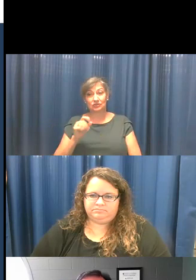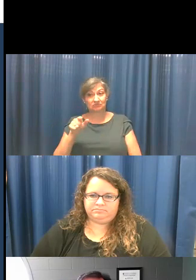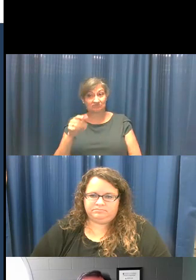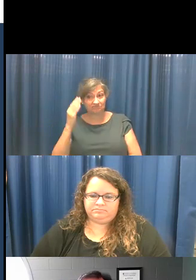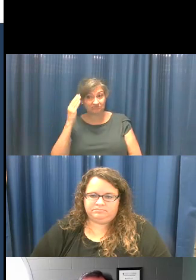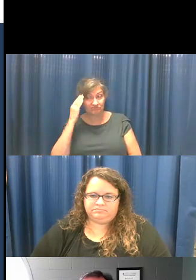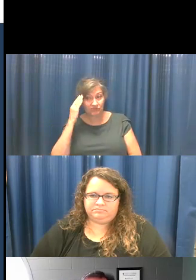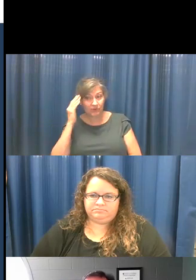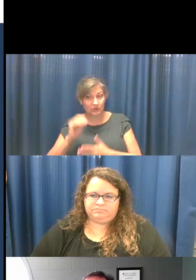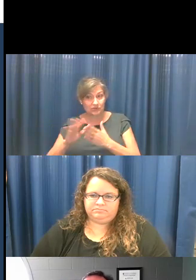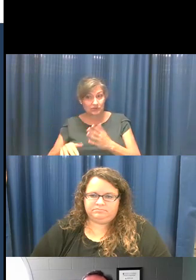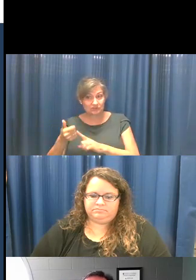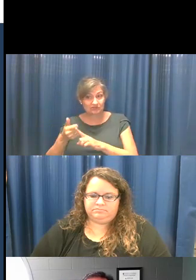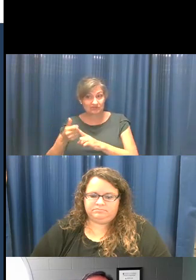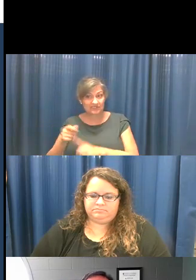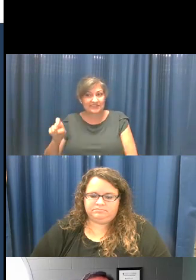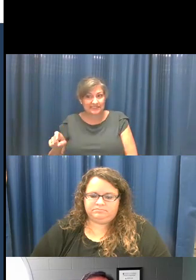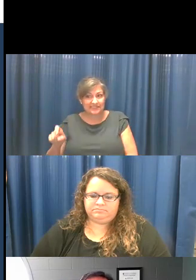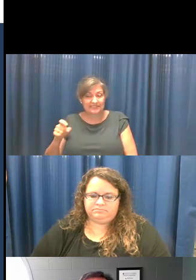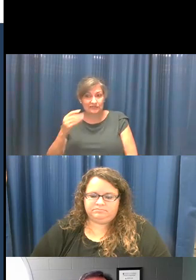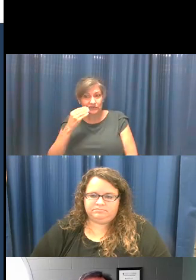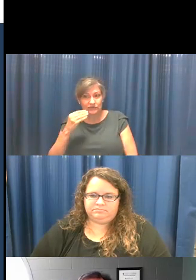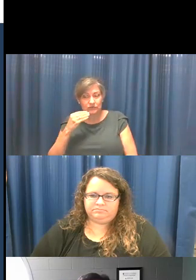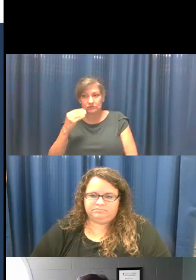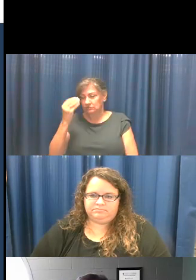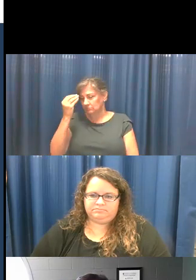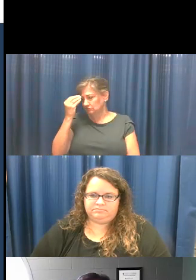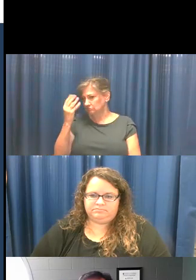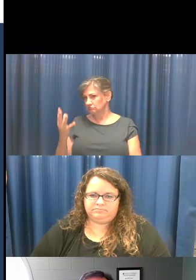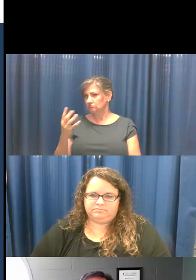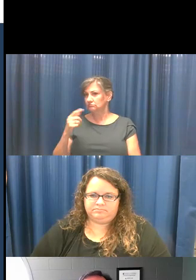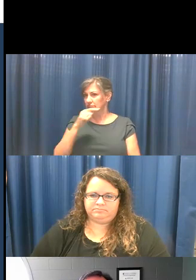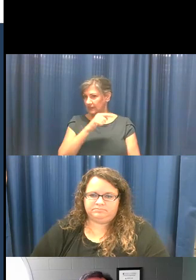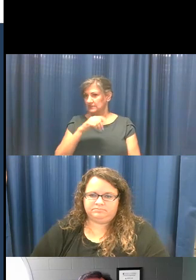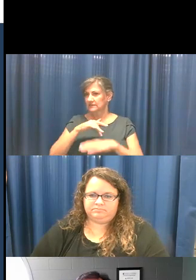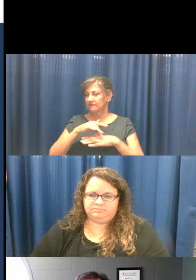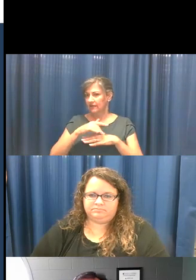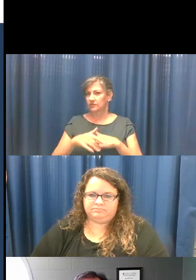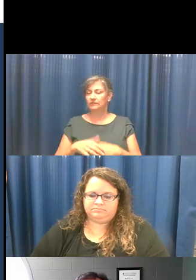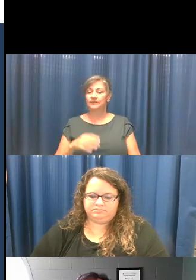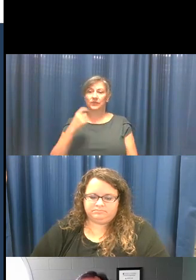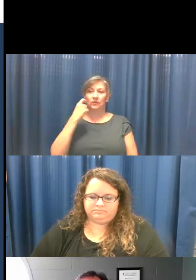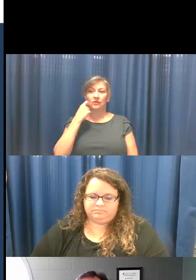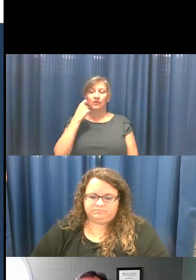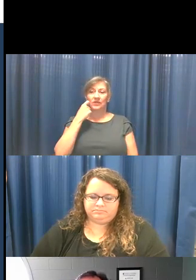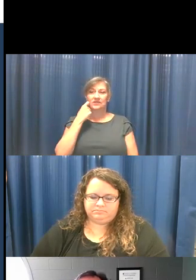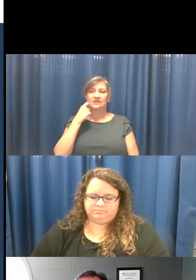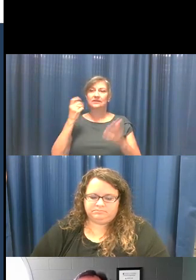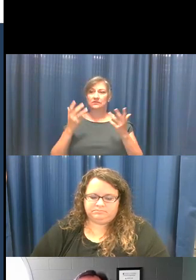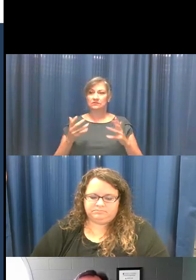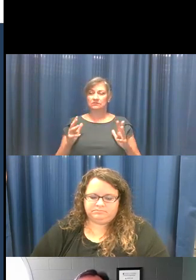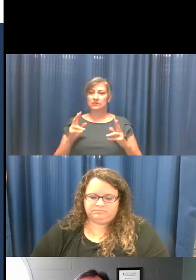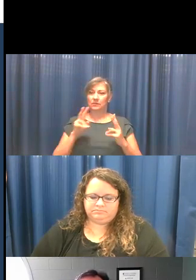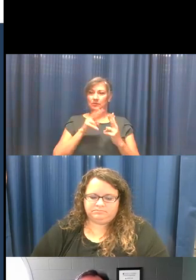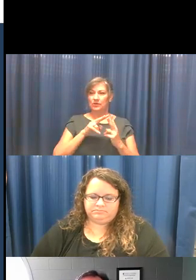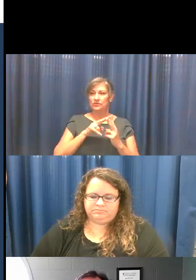have need, please make sure that they know that this is available. We have just recently are completing a partnership